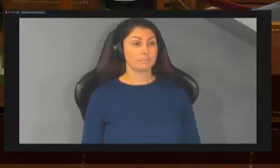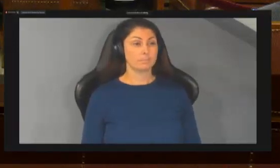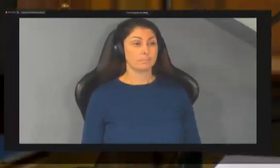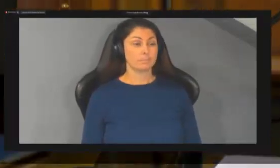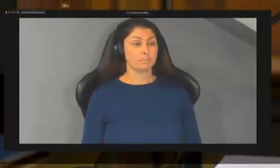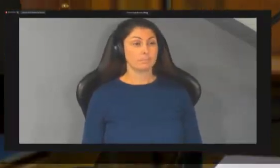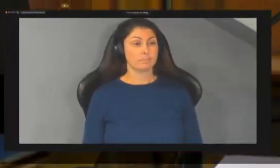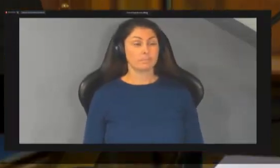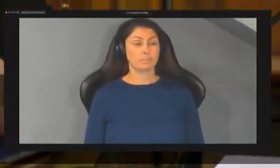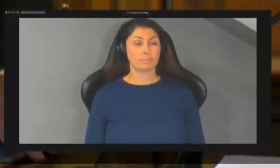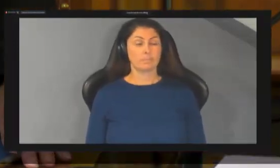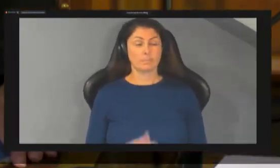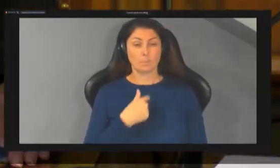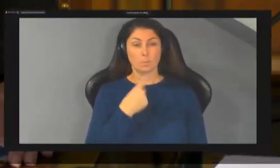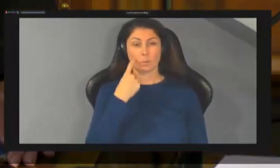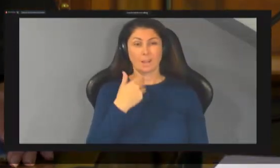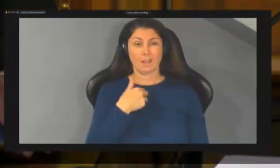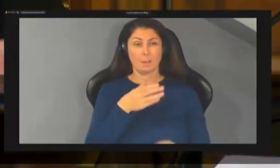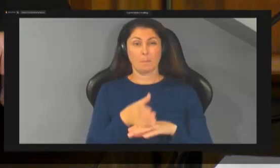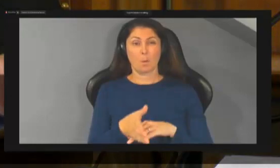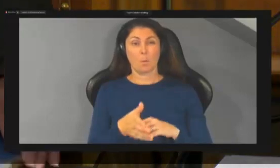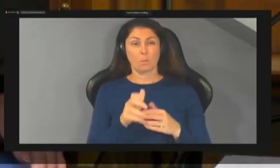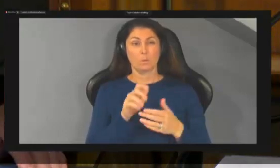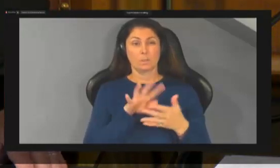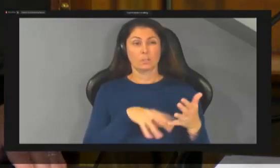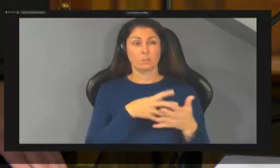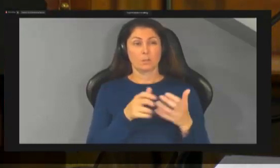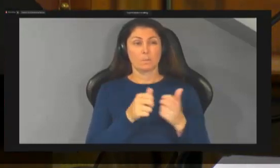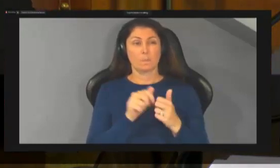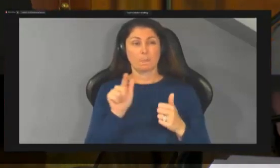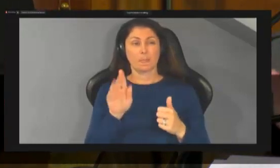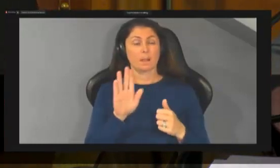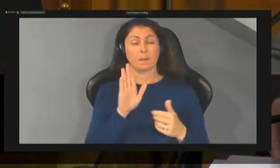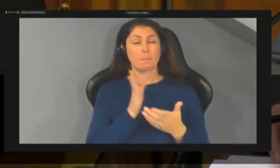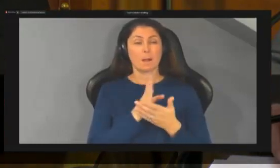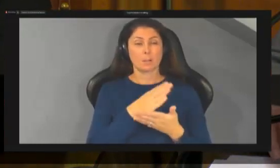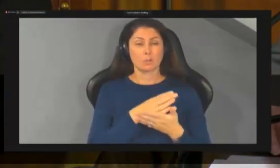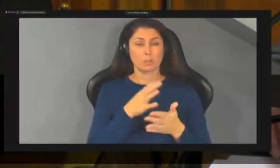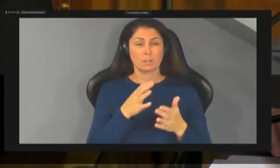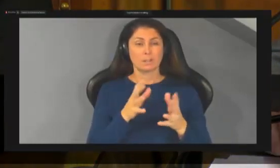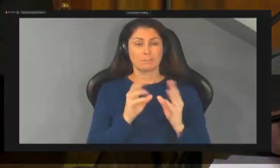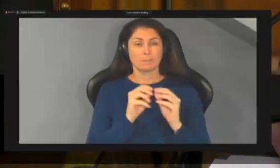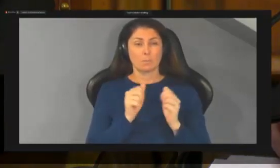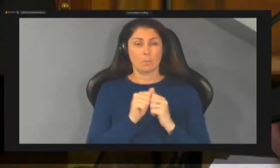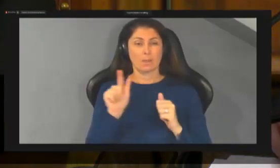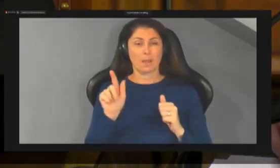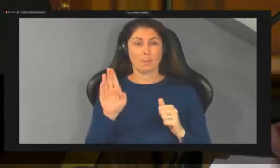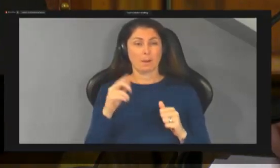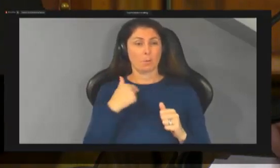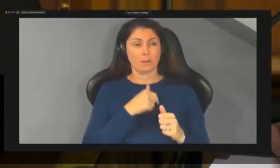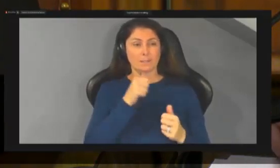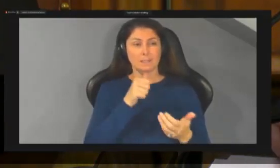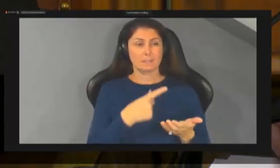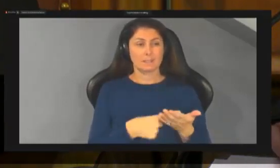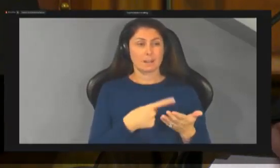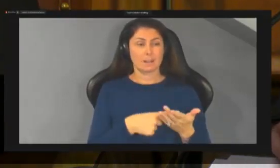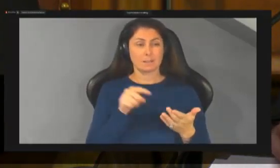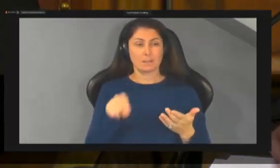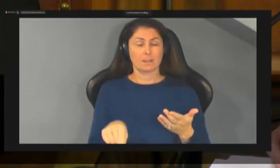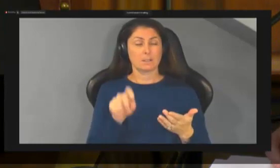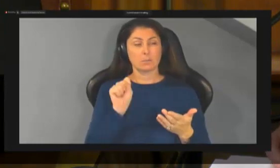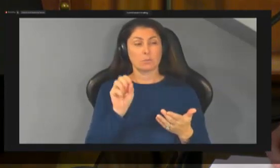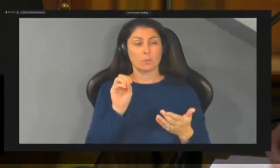We just had the post agenda with the land bank, but we didn't discuss, not a post agenda, but budget hearing with land bank. We didn't discuss this. So